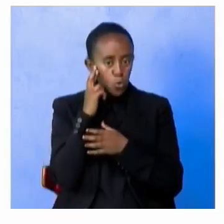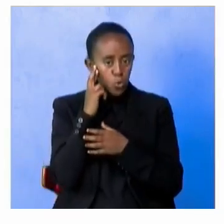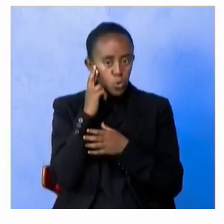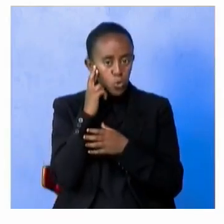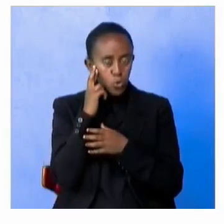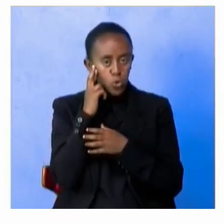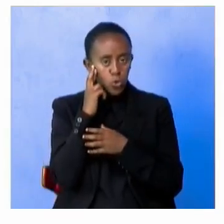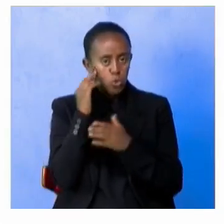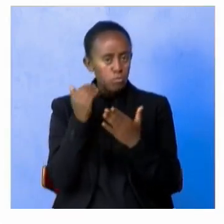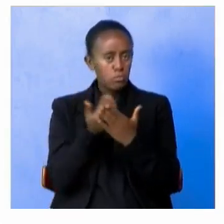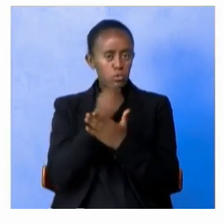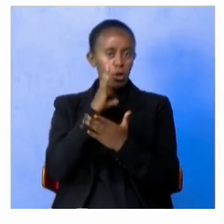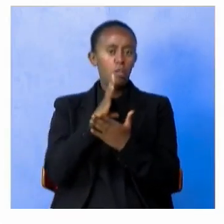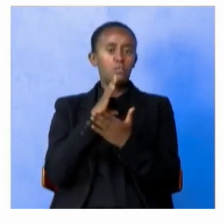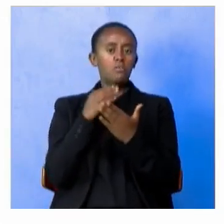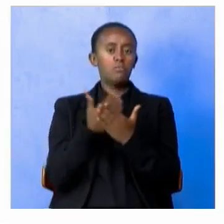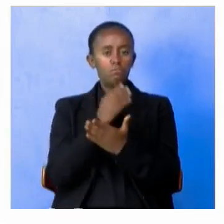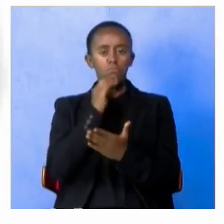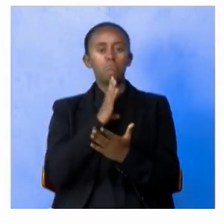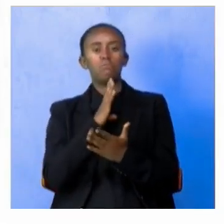a stranger